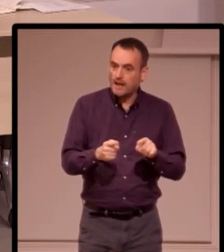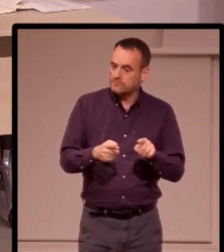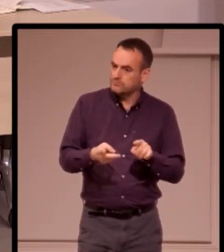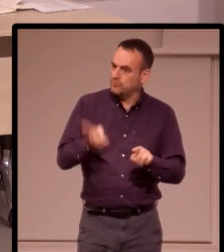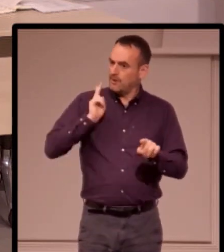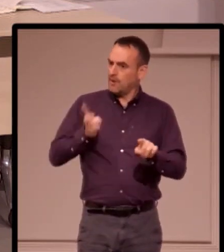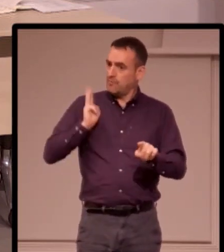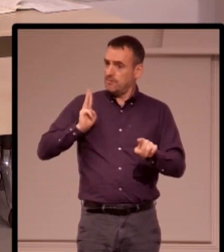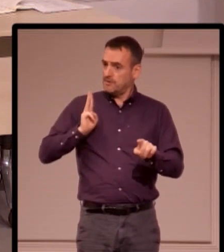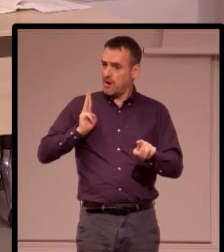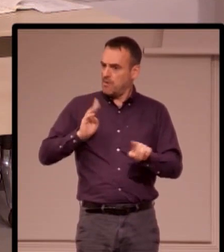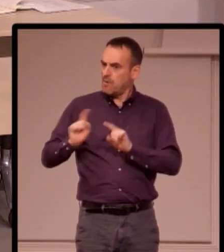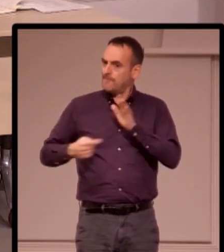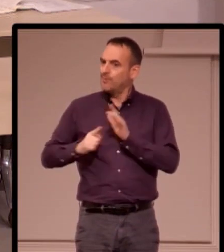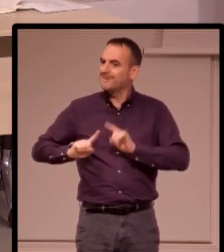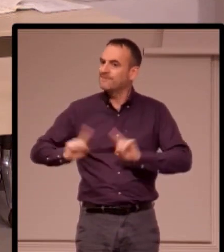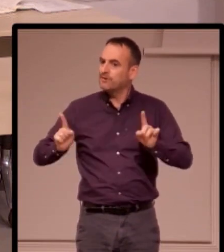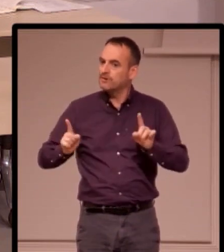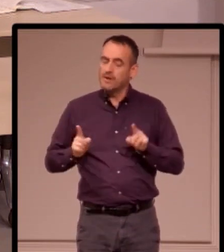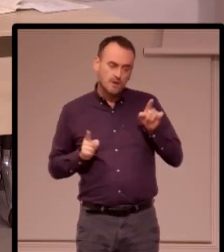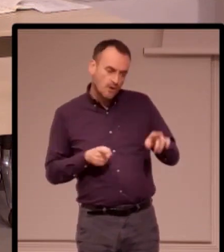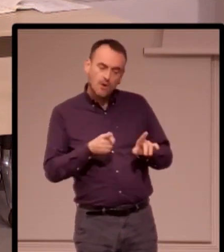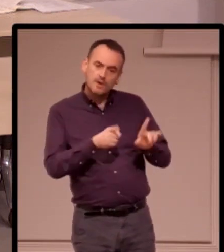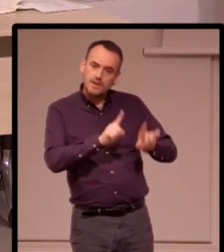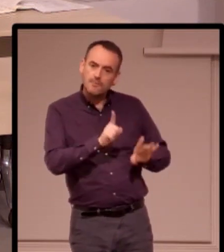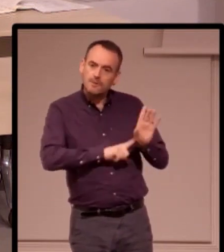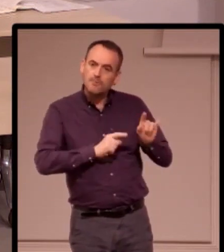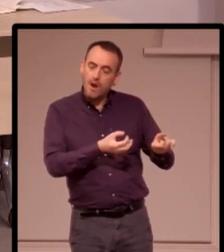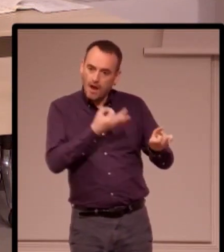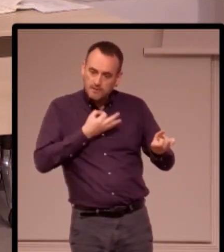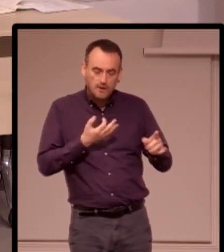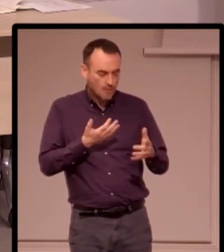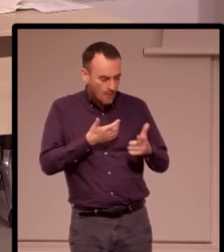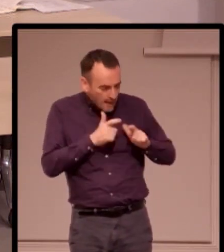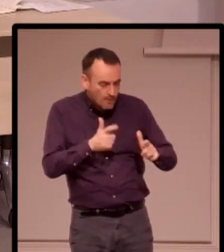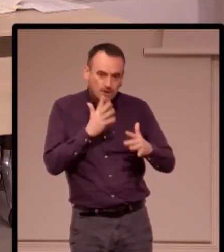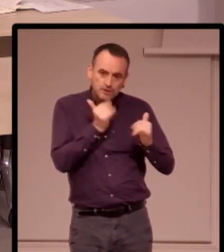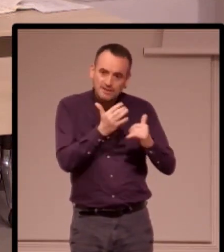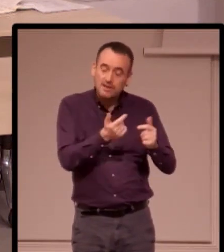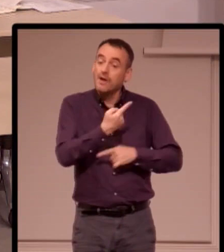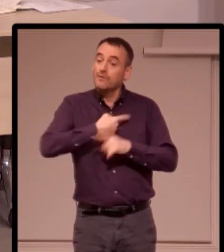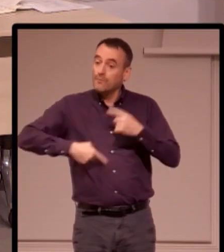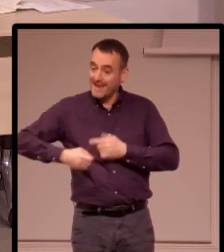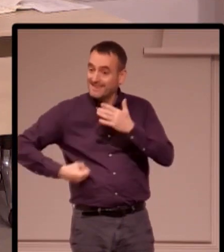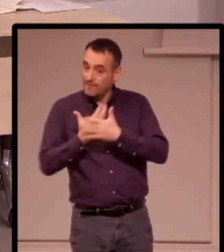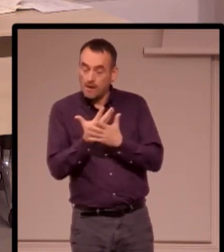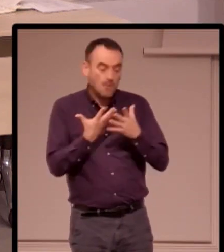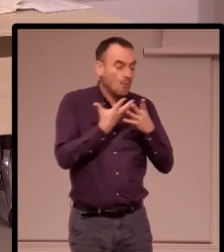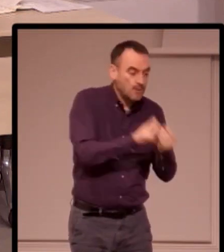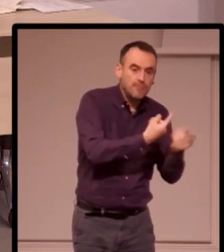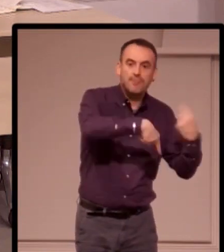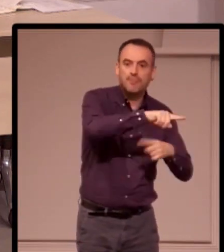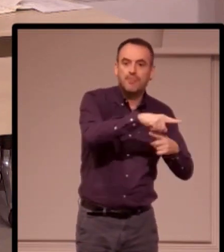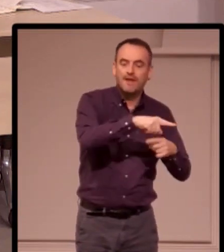in with them? Because we kind of need to grow with them sometimes. Yeah, very, very true, isn't it? We can't